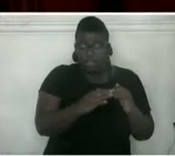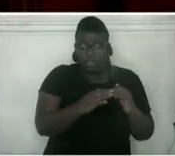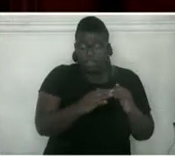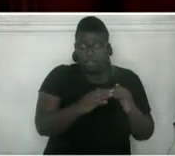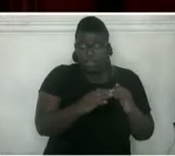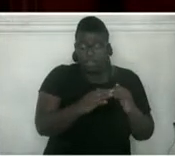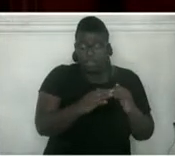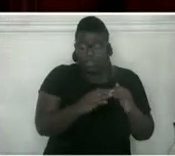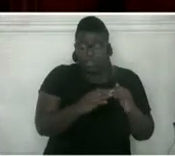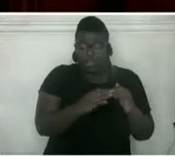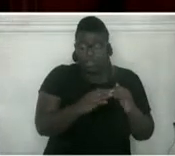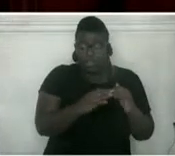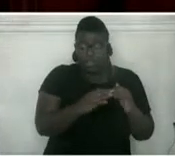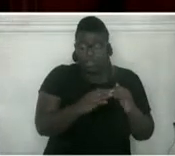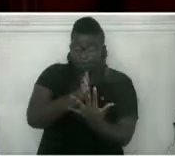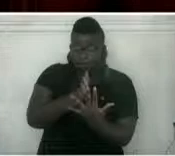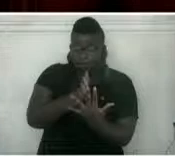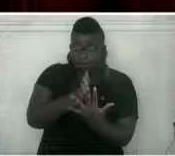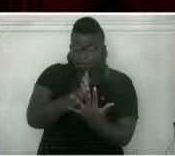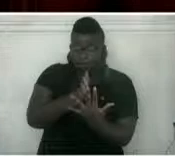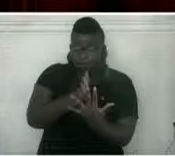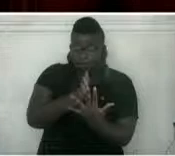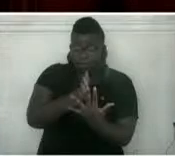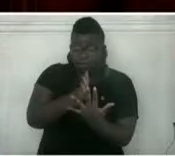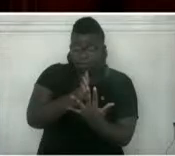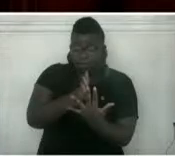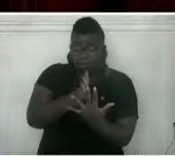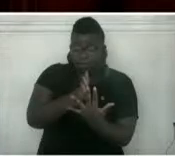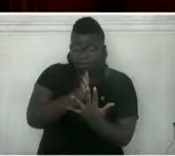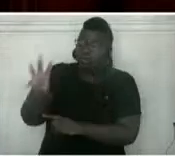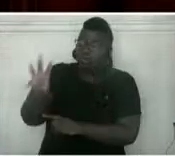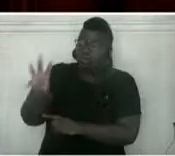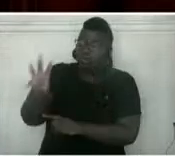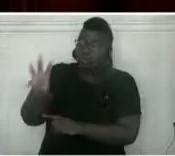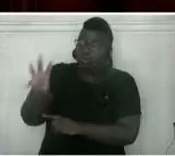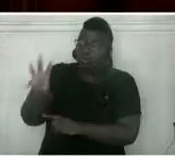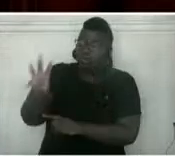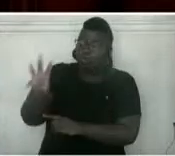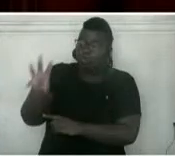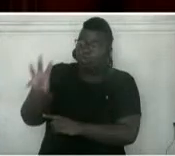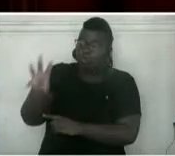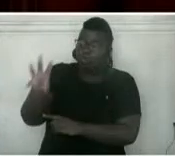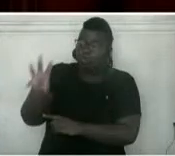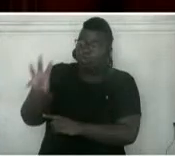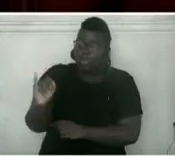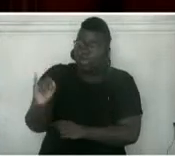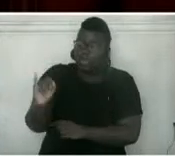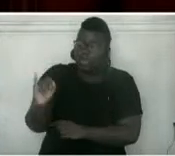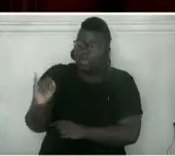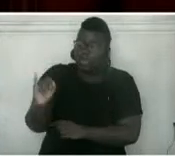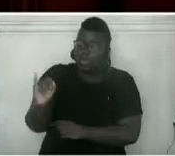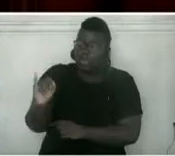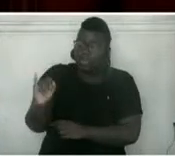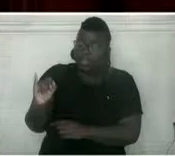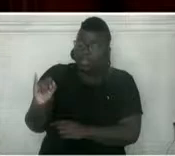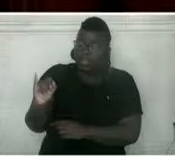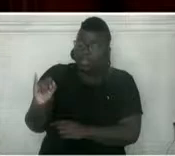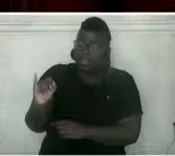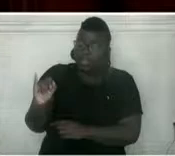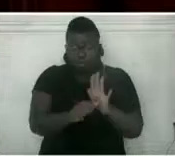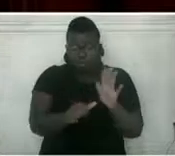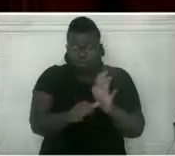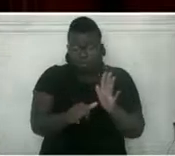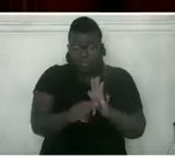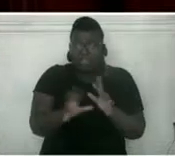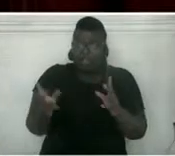commence soon between KwaMashu and Umdluli. The public transport is quite key. To improve the public